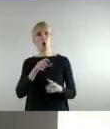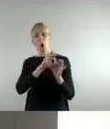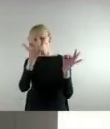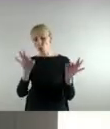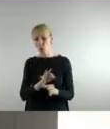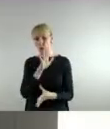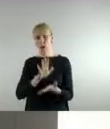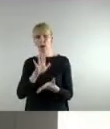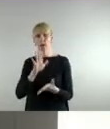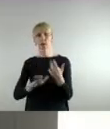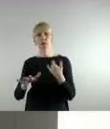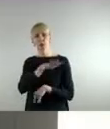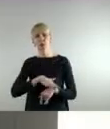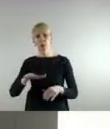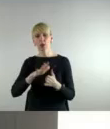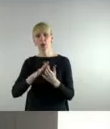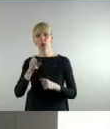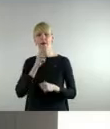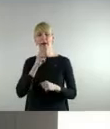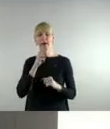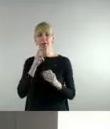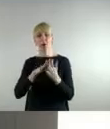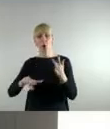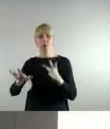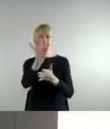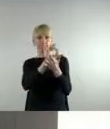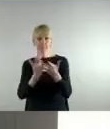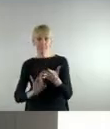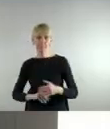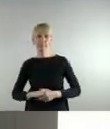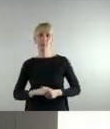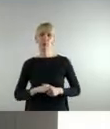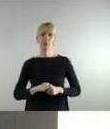information about the general characteristics of the hydrographic network,